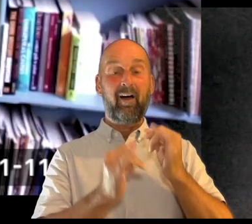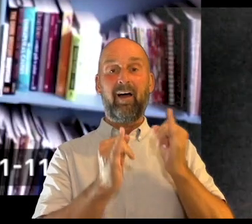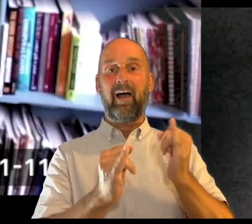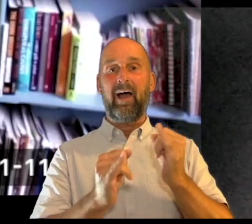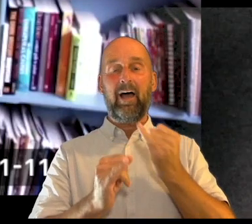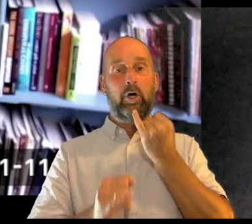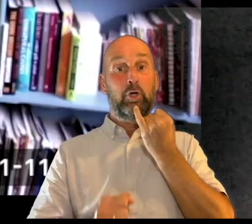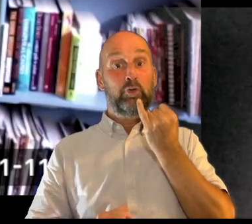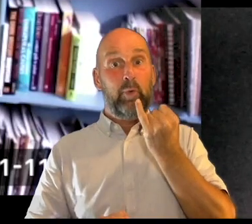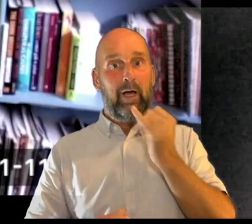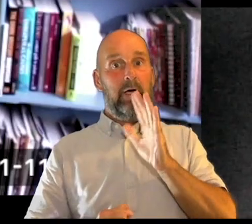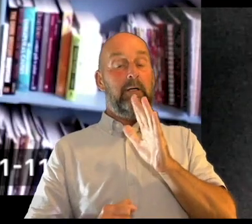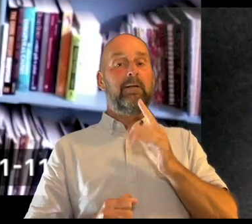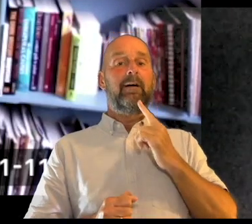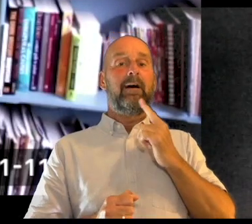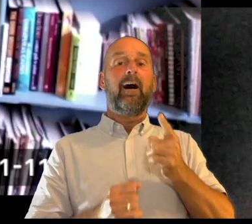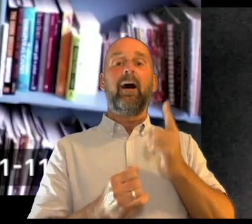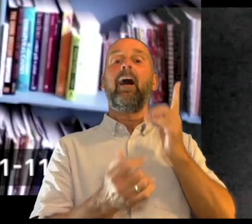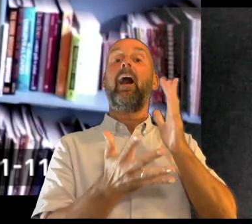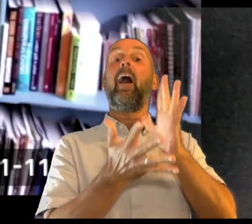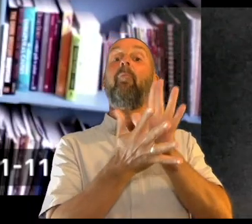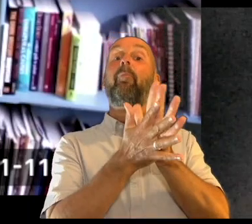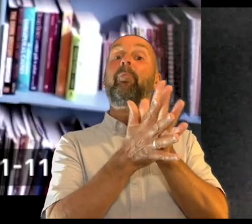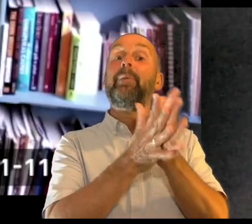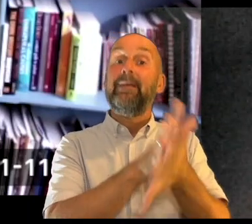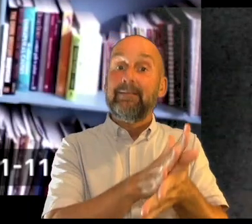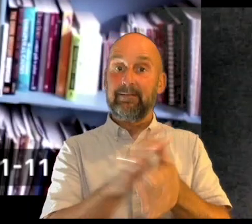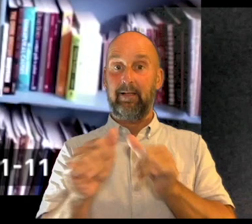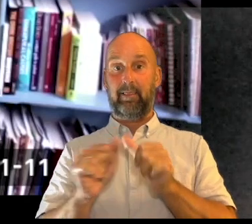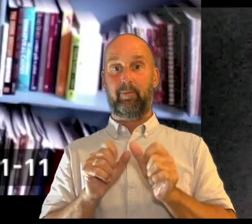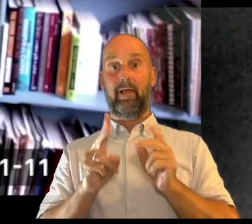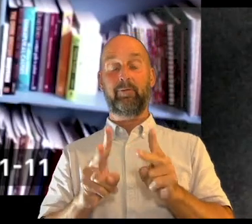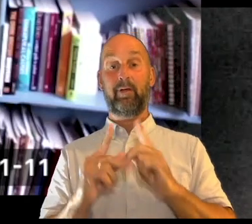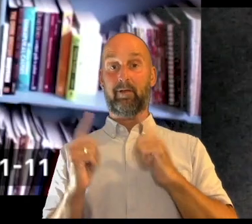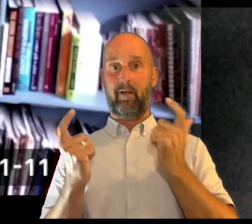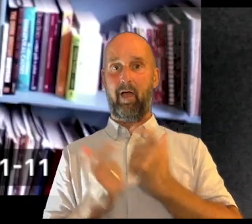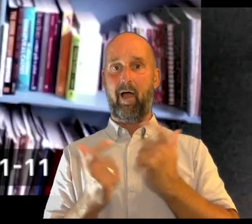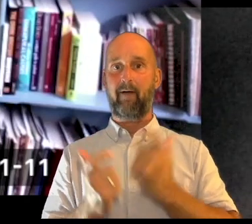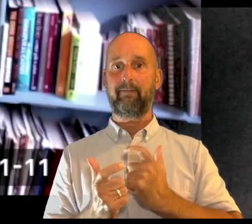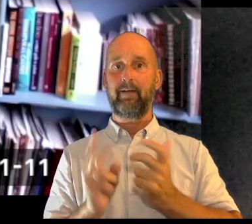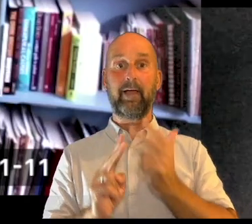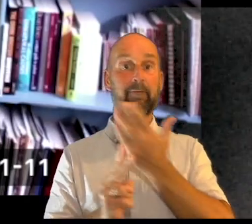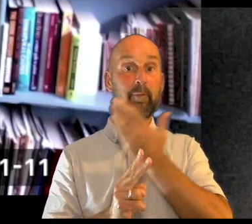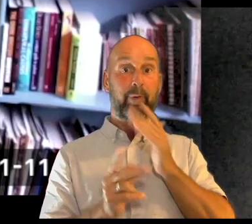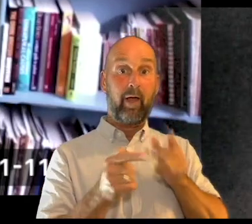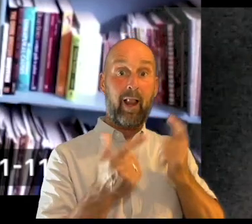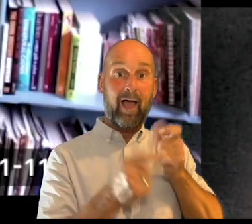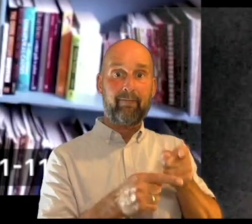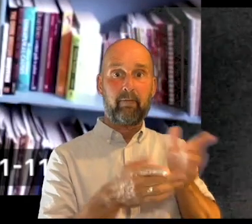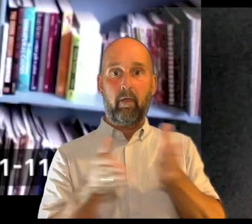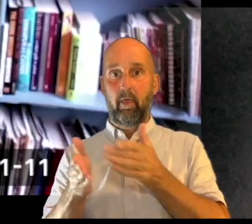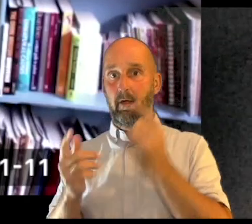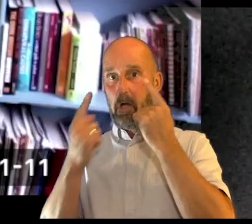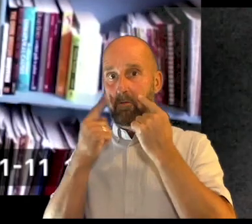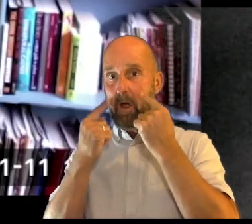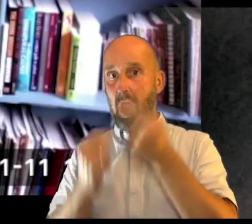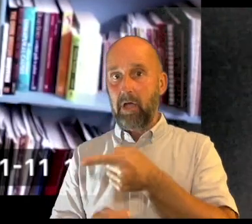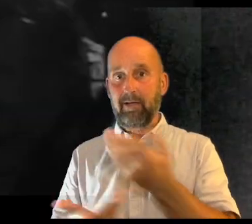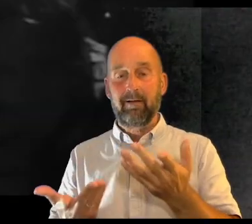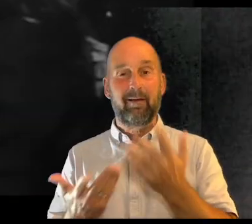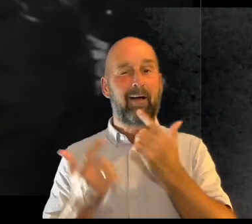not to swear, when everything goes to pieces, the best thing you can do is laugh, because otherwise you're going to cry. So I laugh at